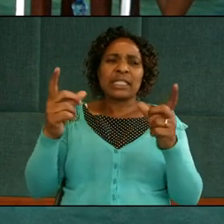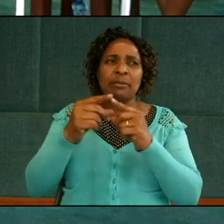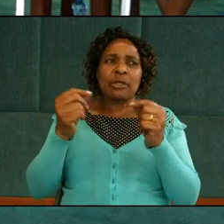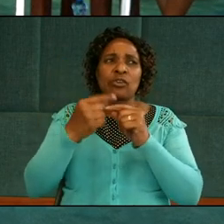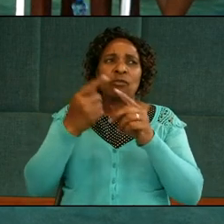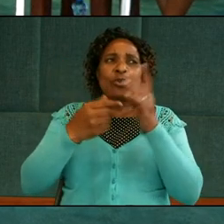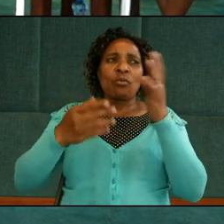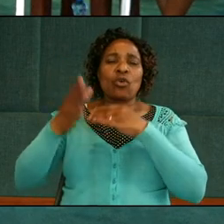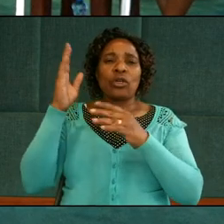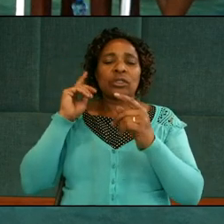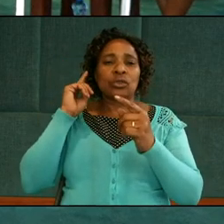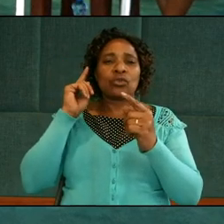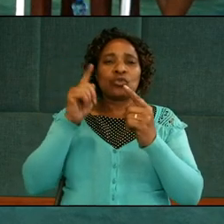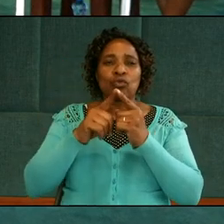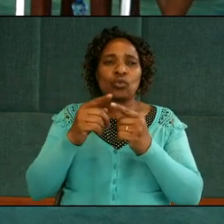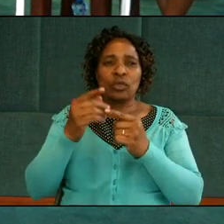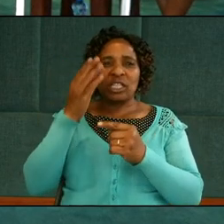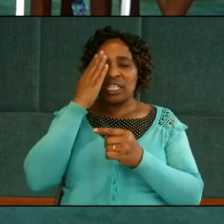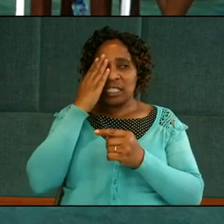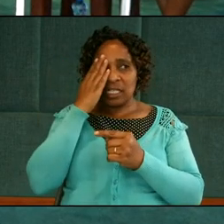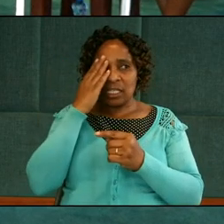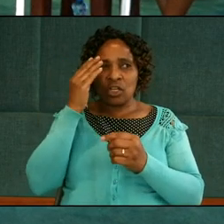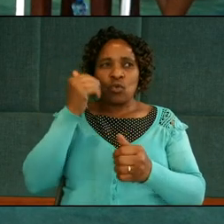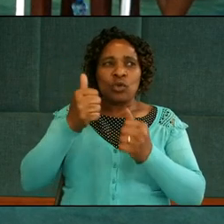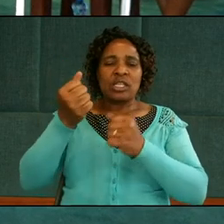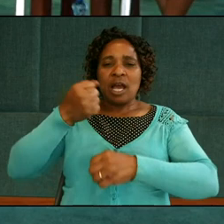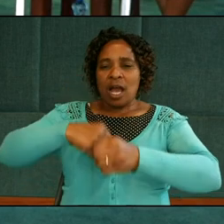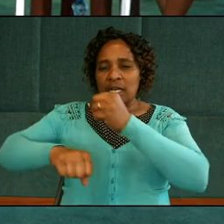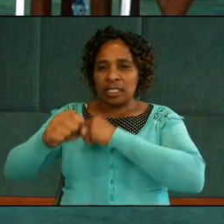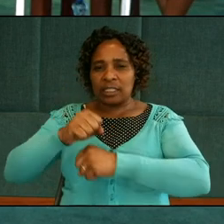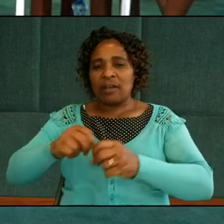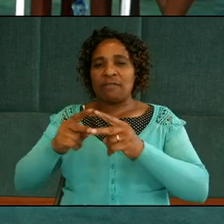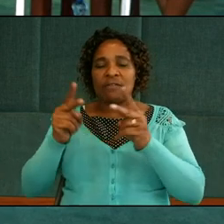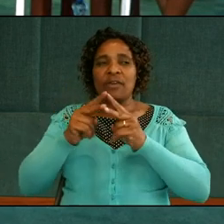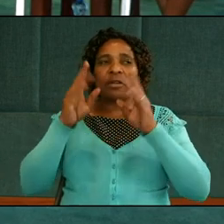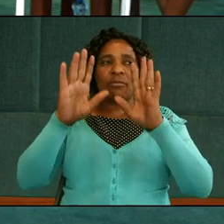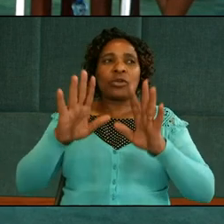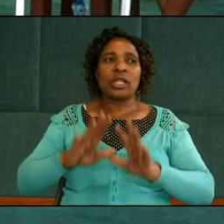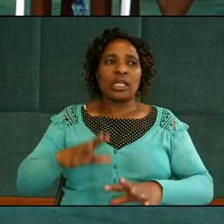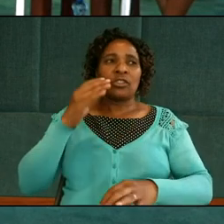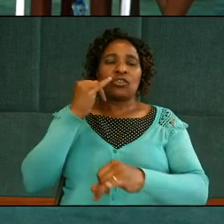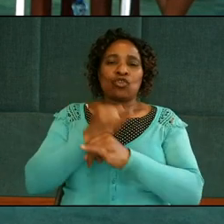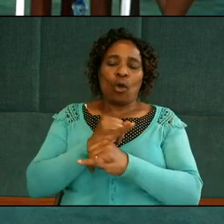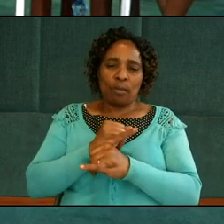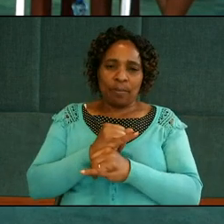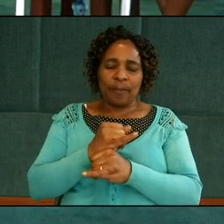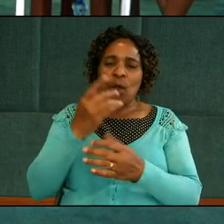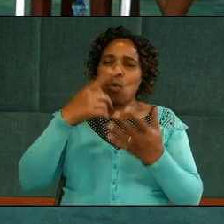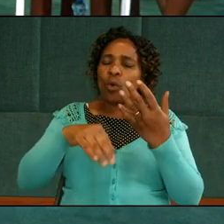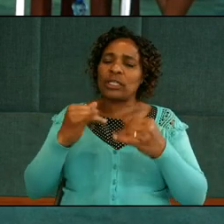God to the Israelites, and so that played an important role. What are the